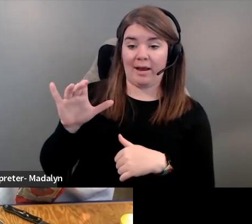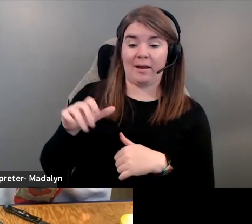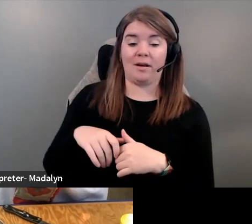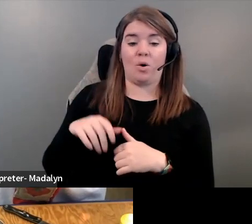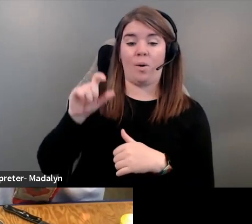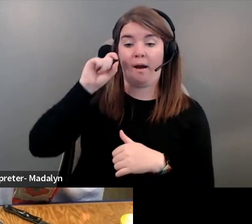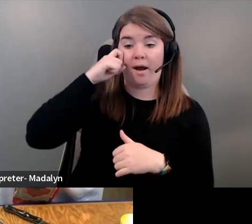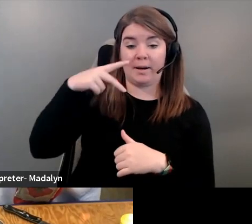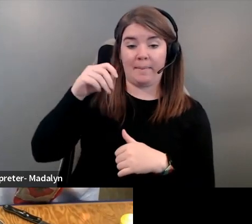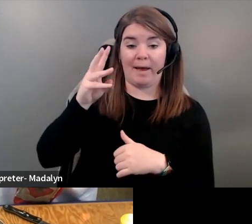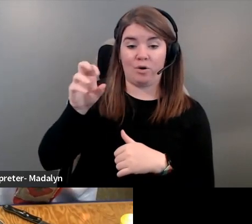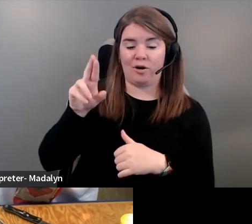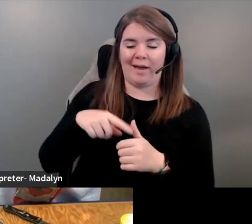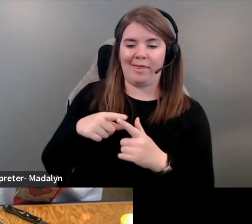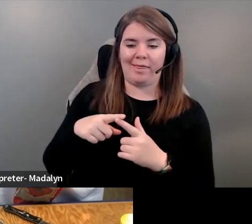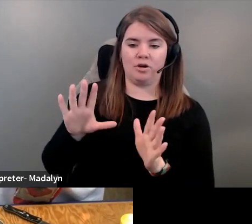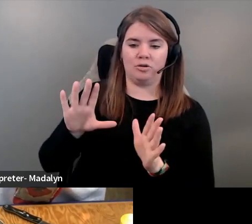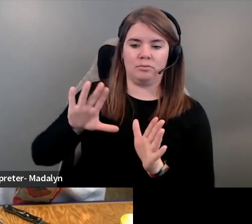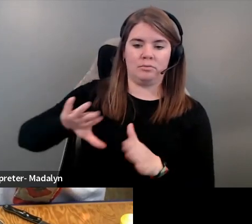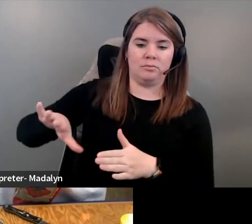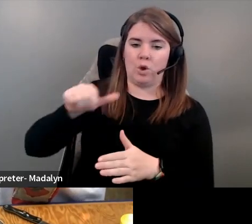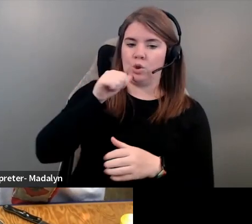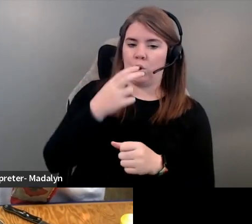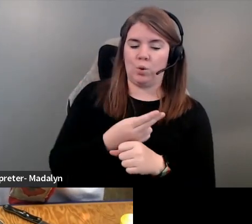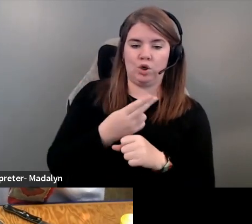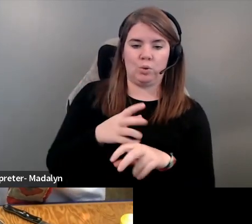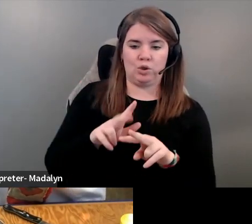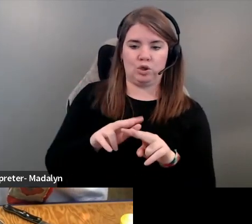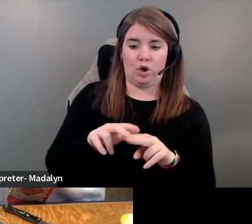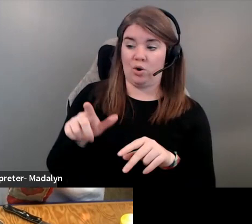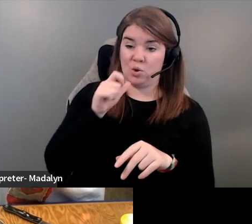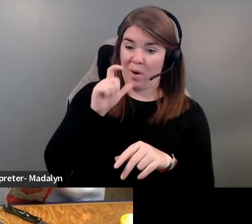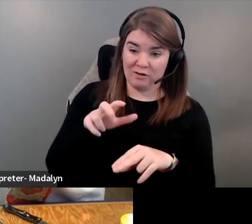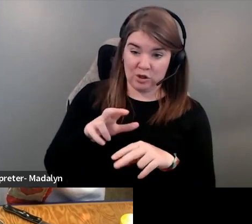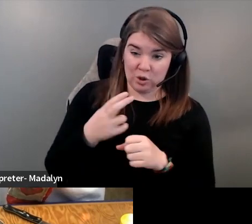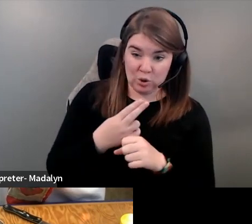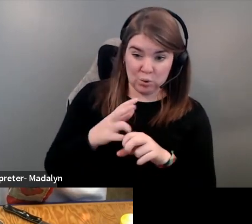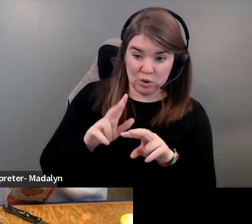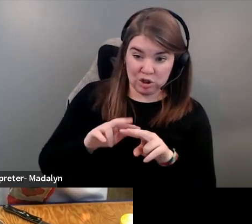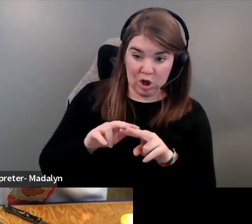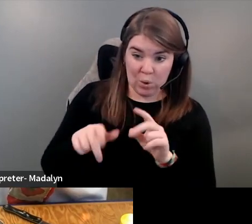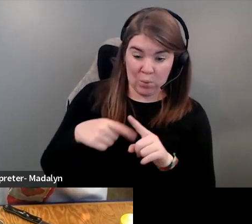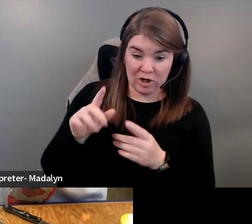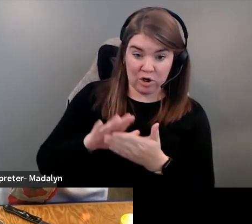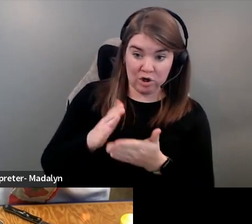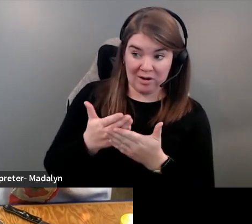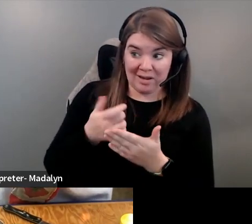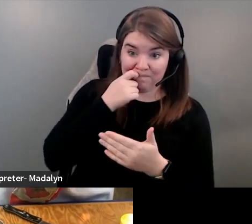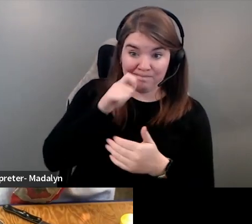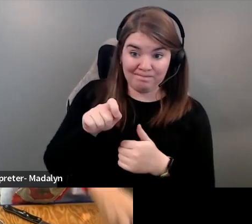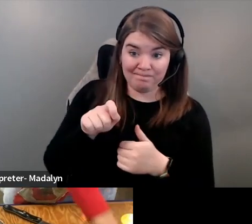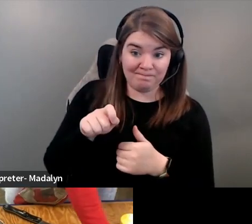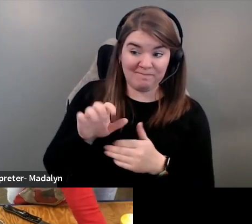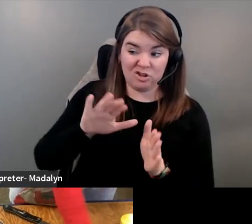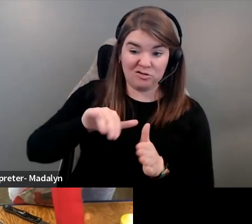eliminate the salt. And you don't even have to salt the rice and the beans when you're cooking them in the Instapot and the rice cooker. You can leave the